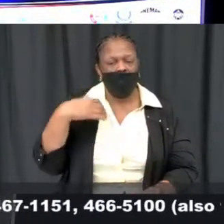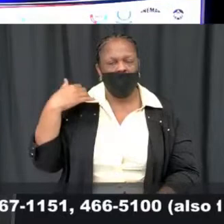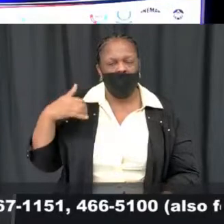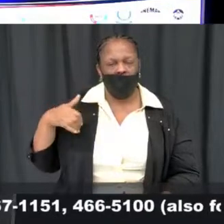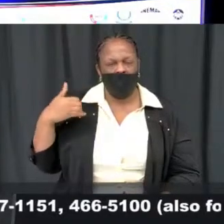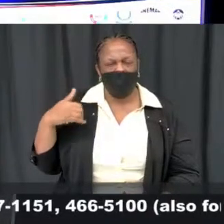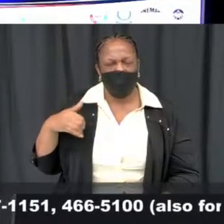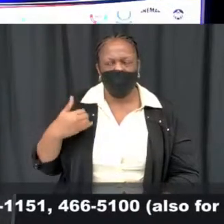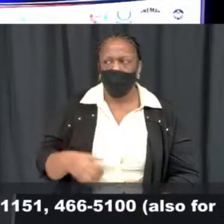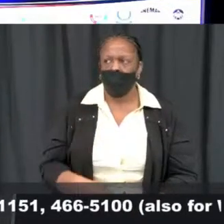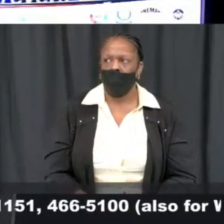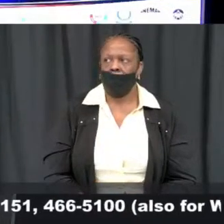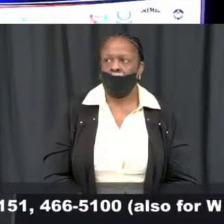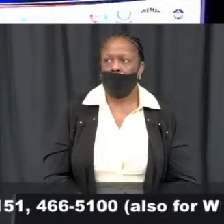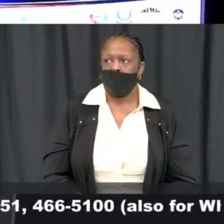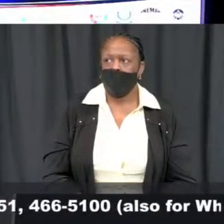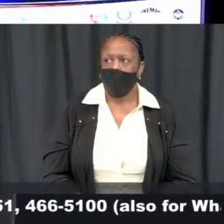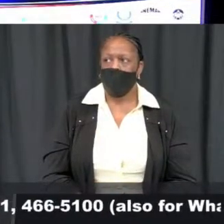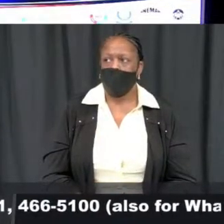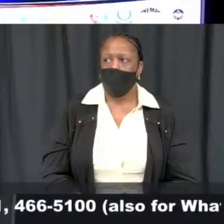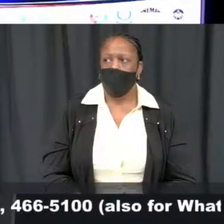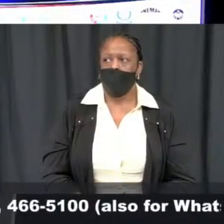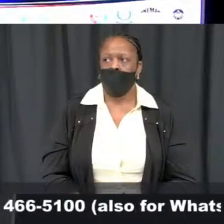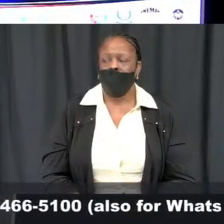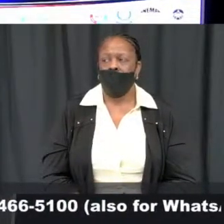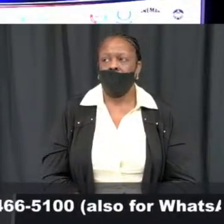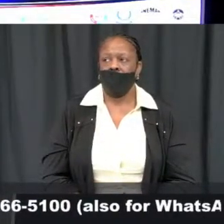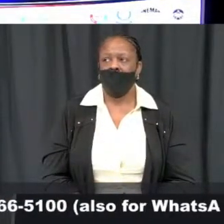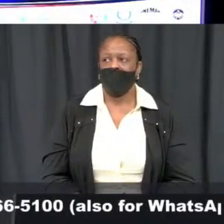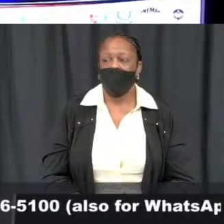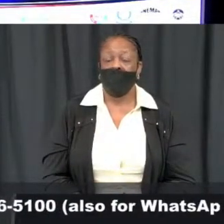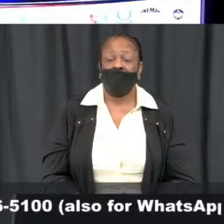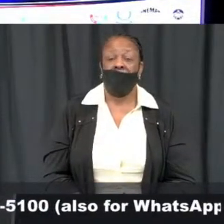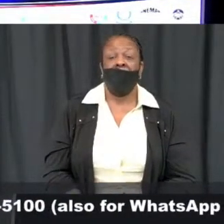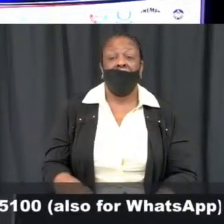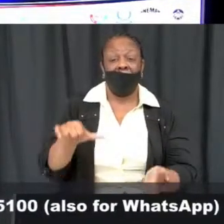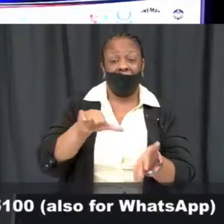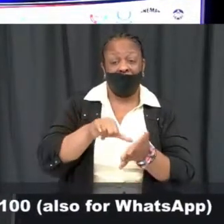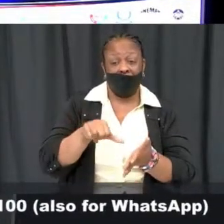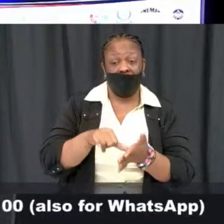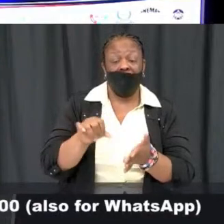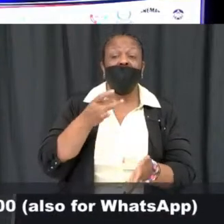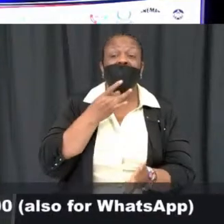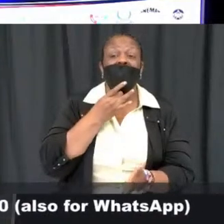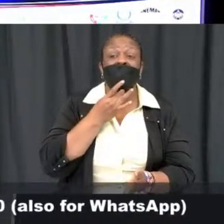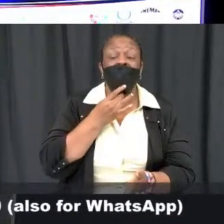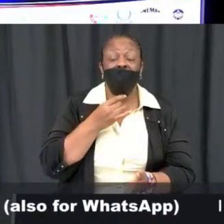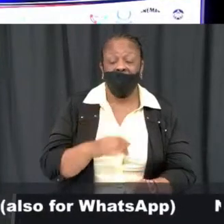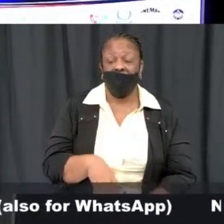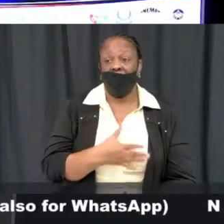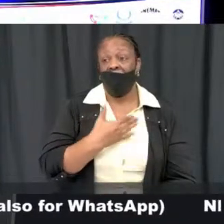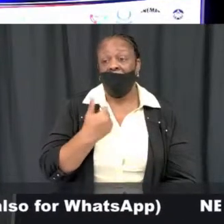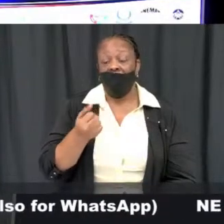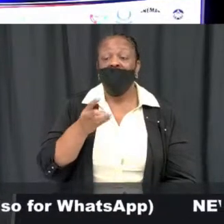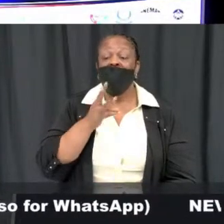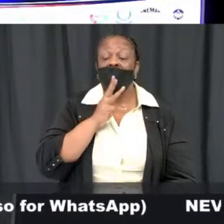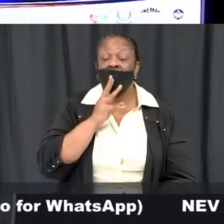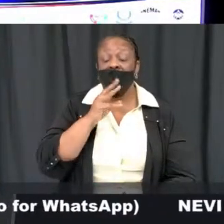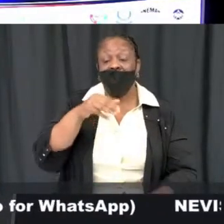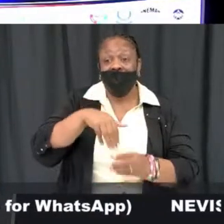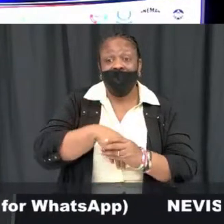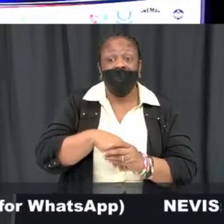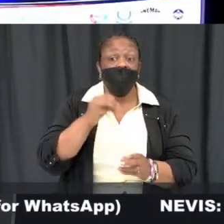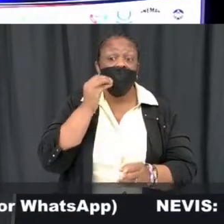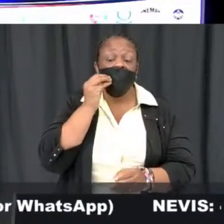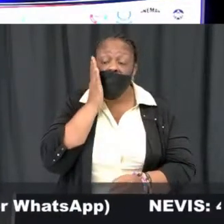one, the electricity bill that has to be paid, and that has to be paid by the government. 2, the water bill that has to be